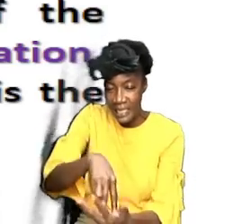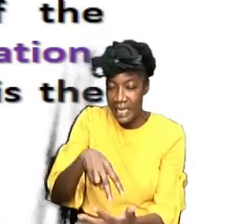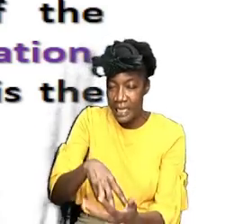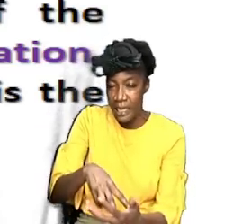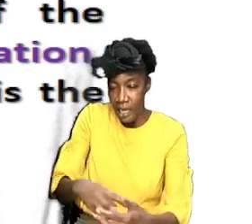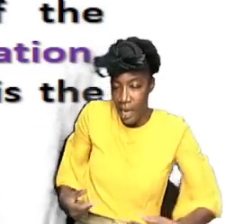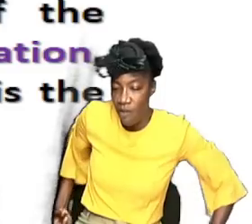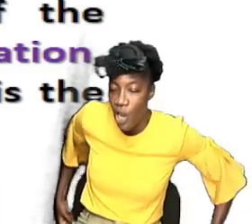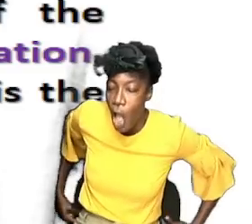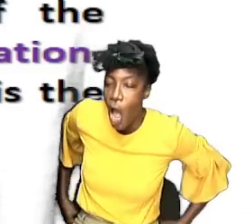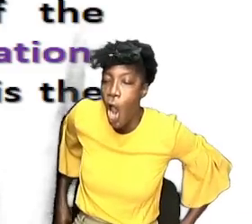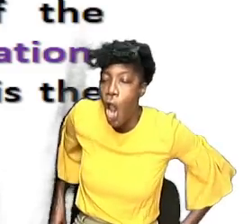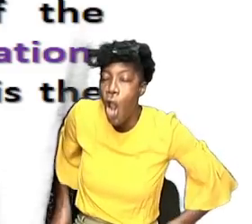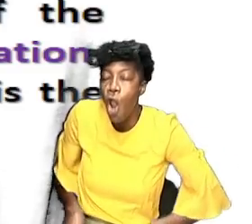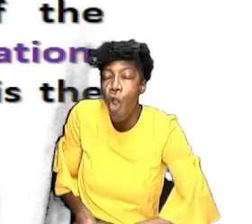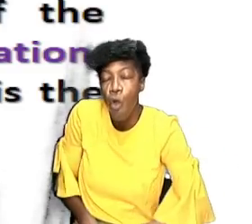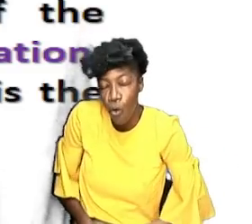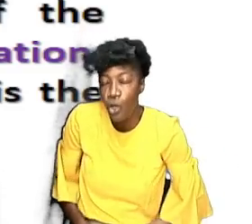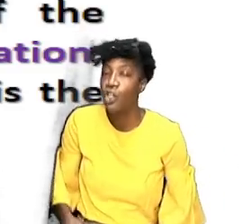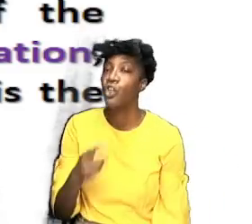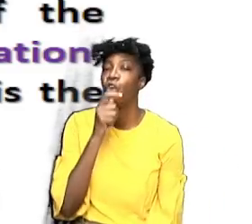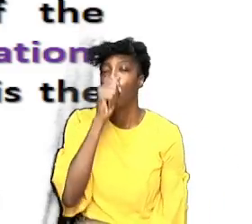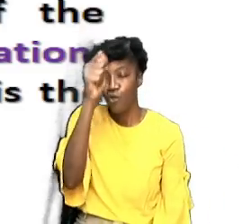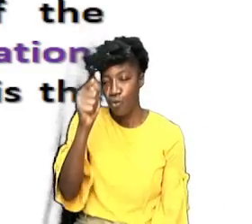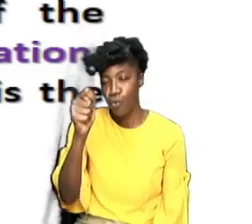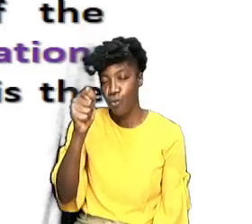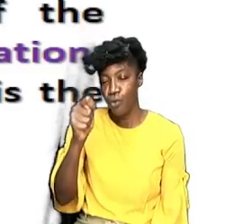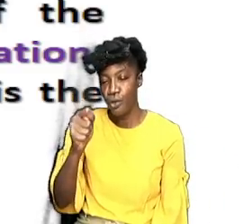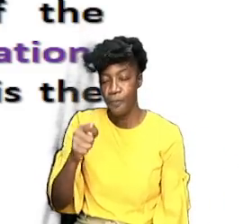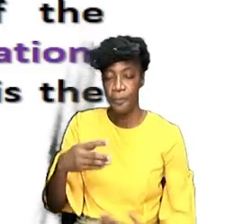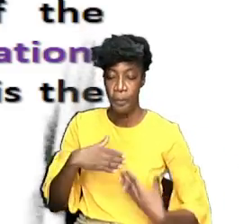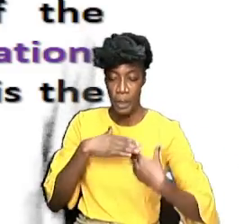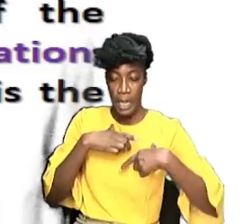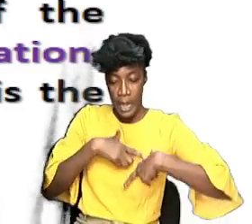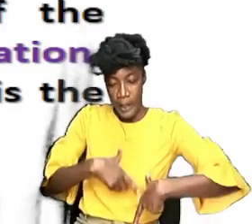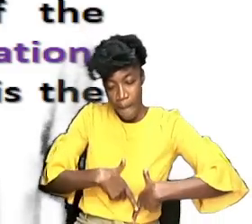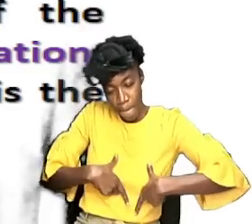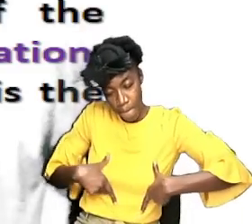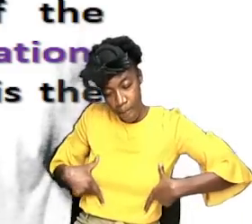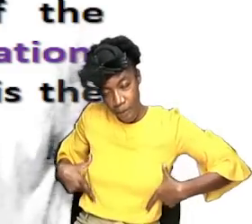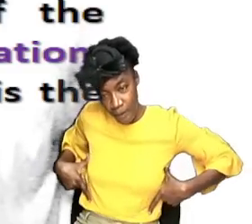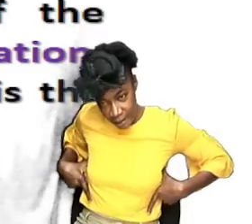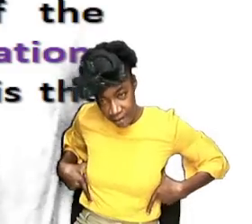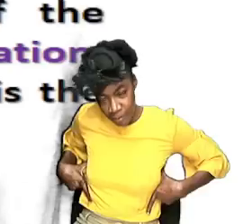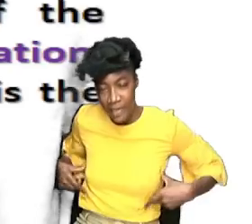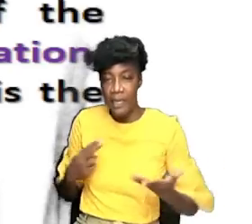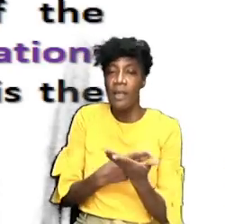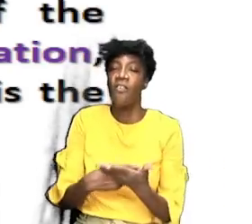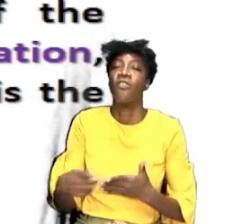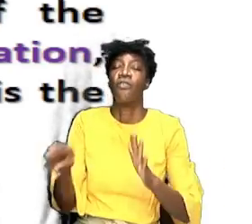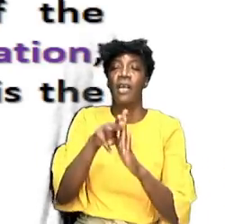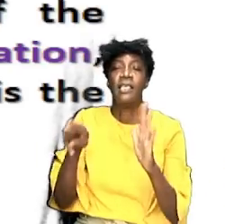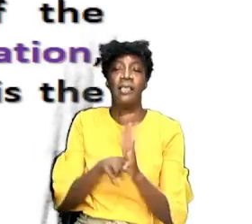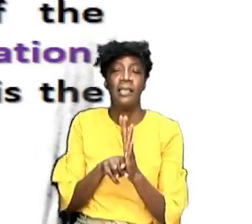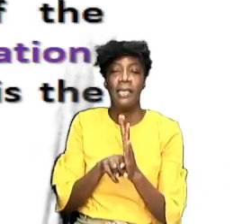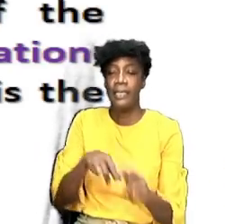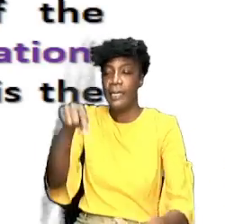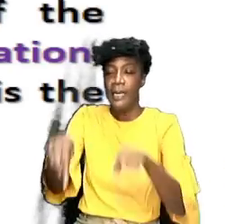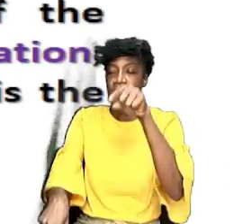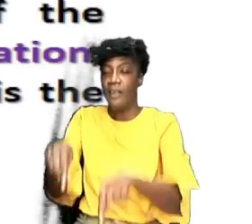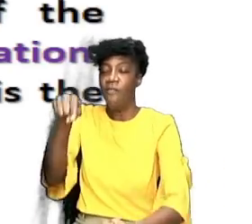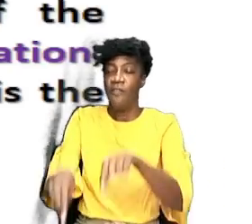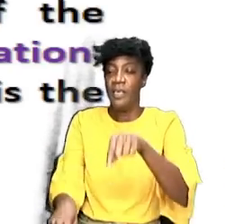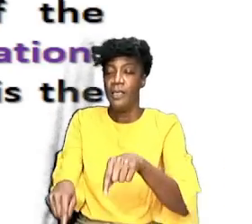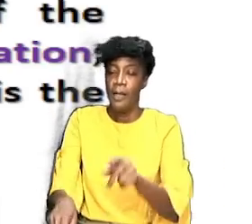loins girt about with truth, and having on the breastplate of righteousness, and your feet